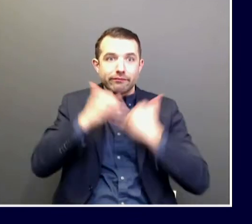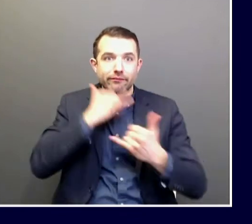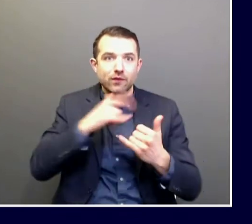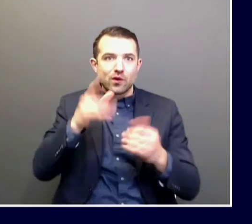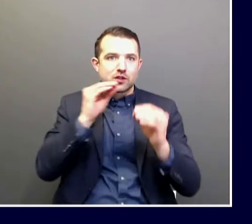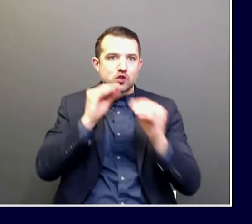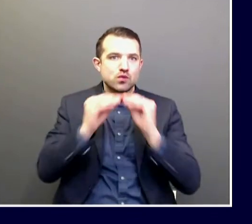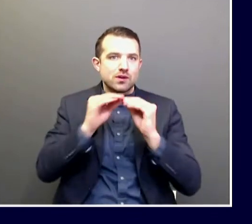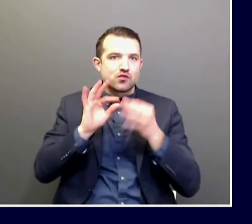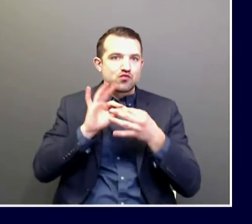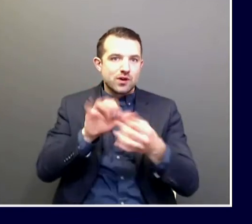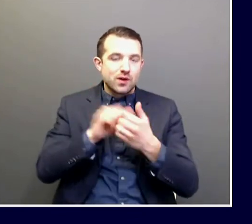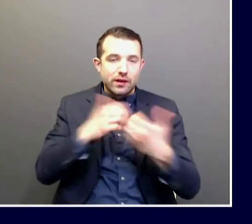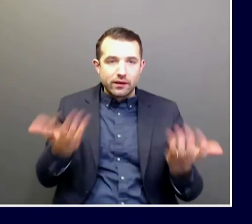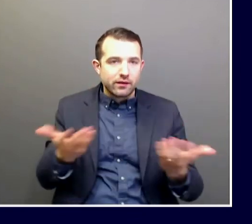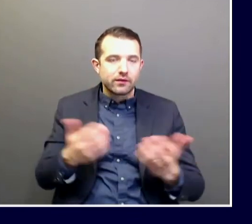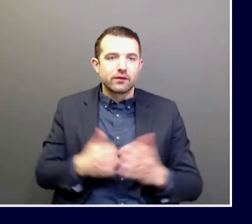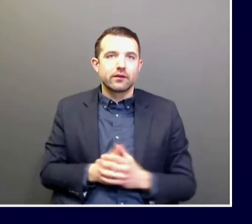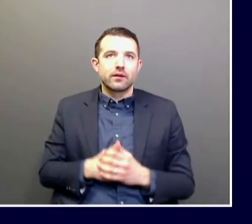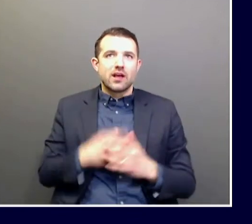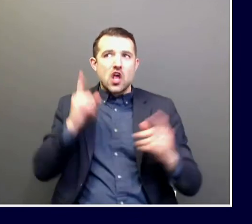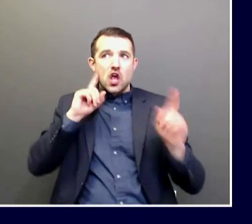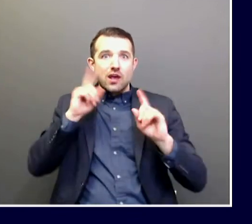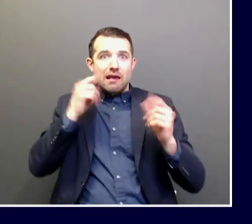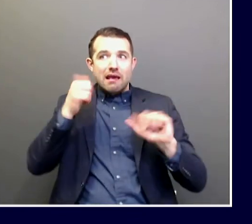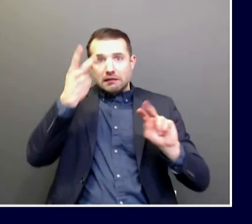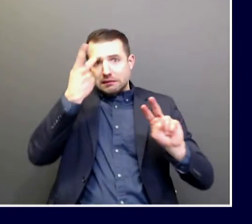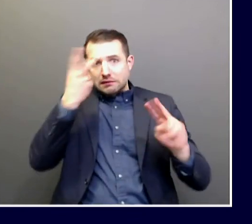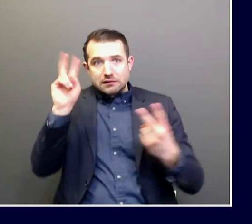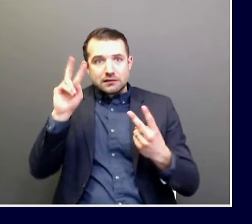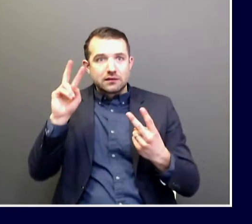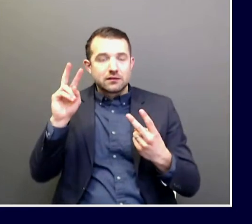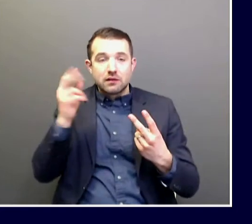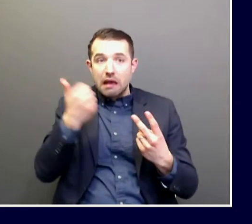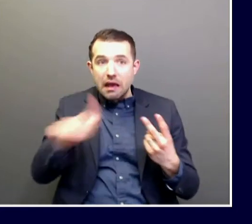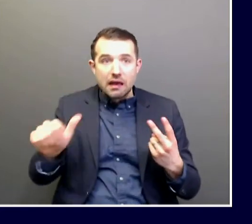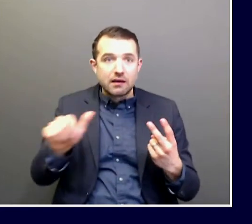is hearing or seeing surrounding the Omicron variant and COVID?